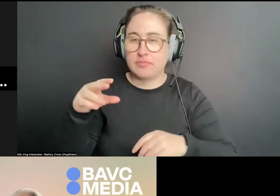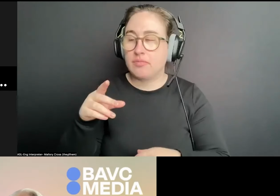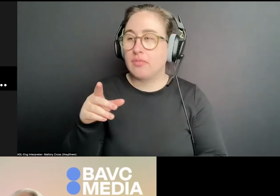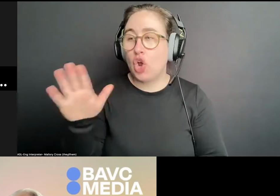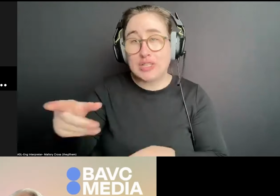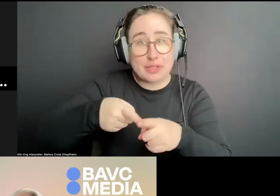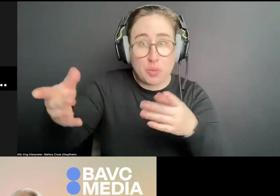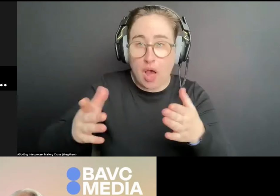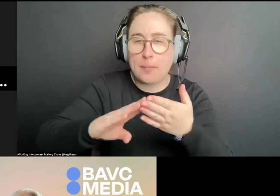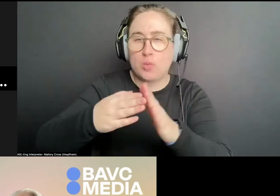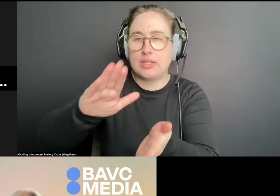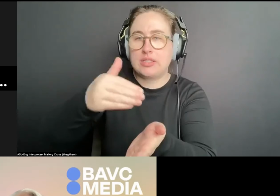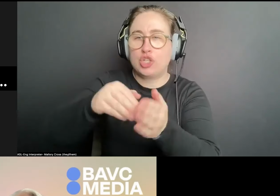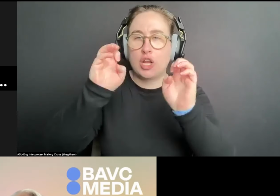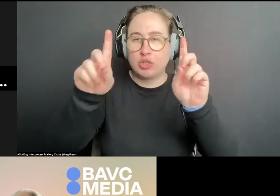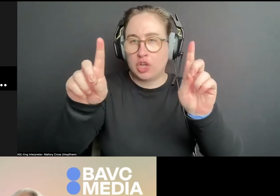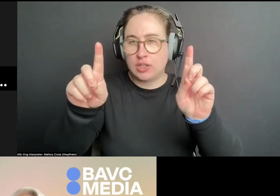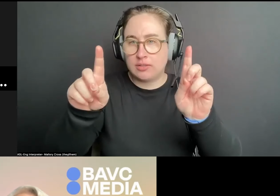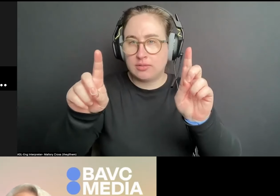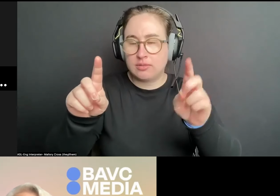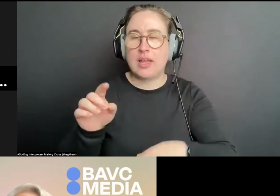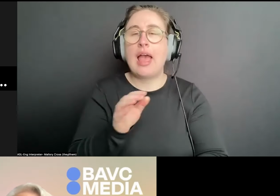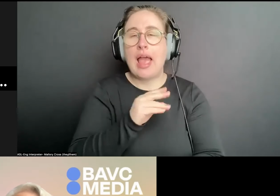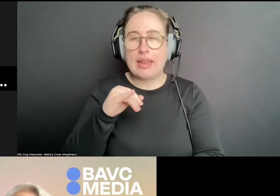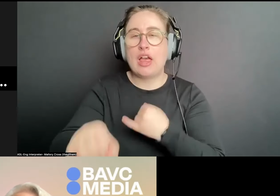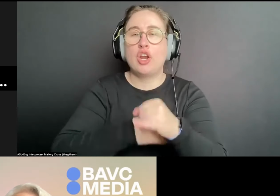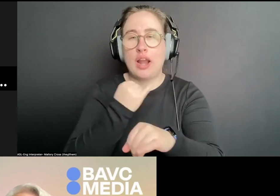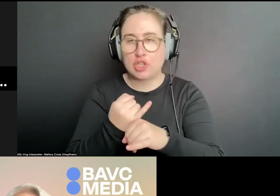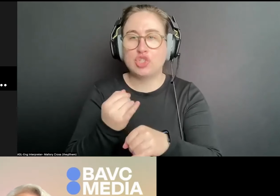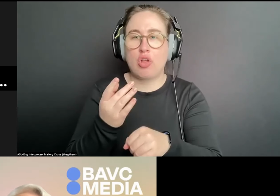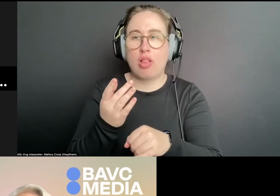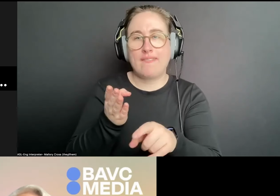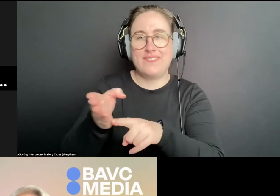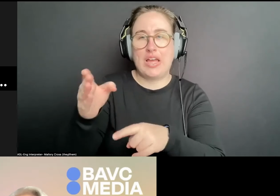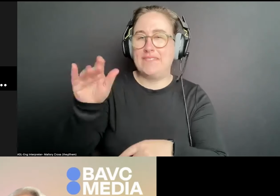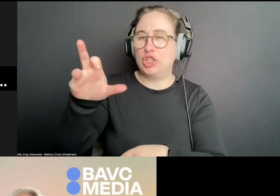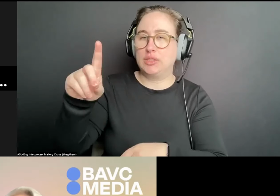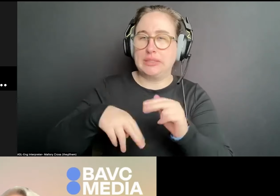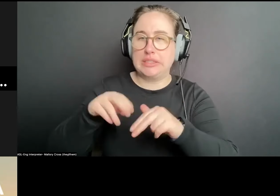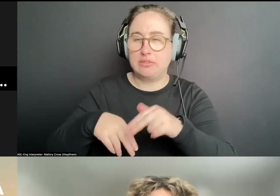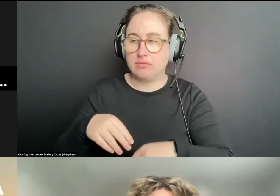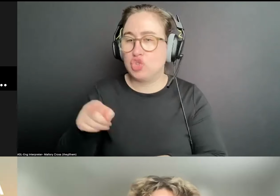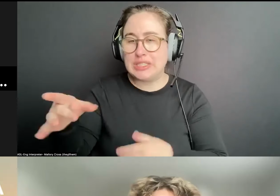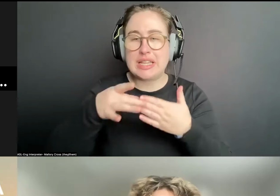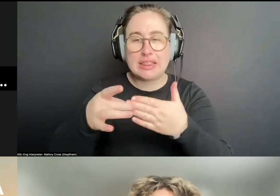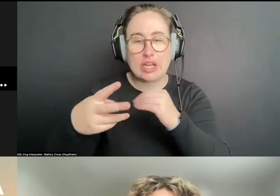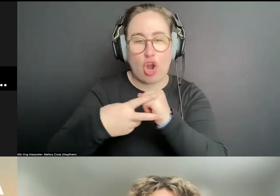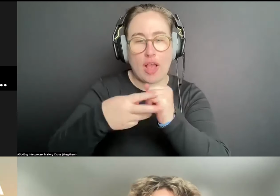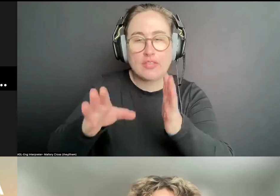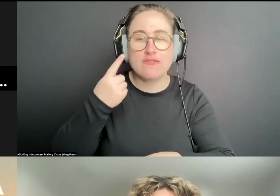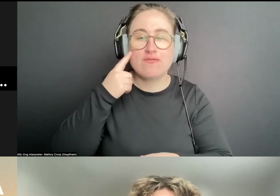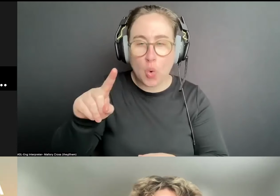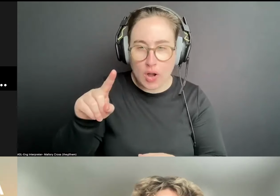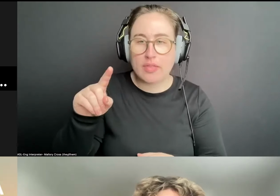is community-centered education and international field building. She was the lead archivist for the